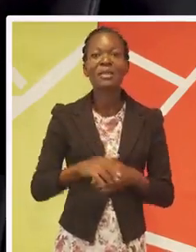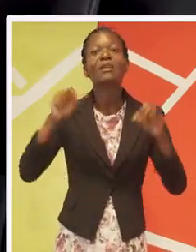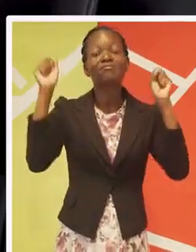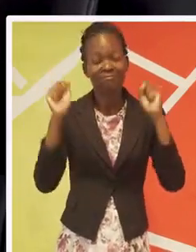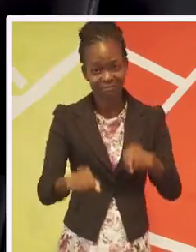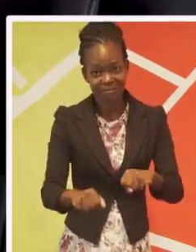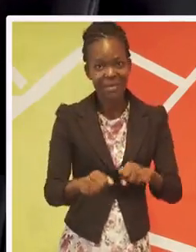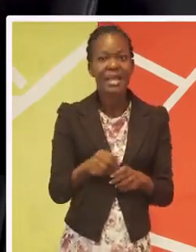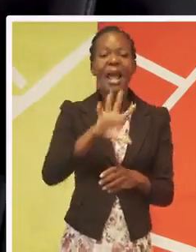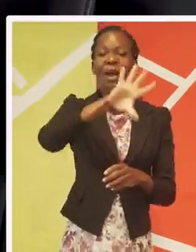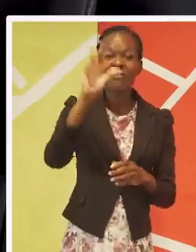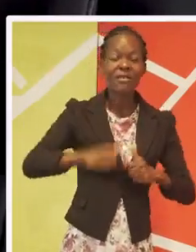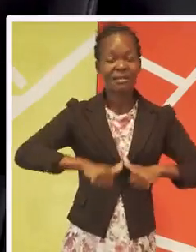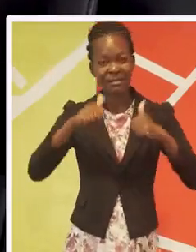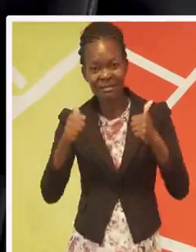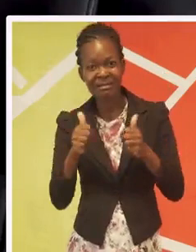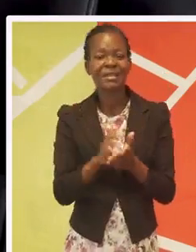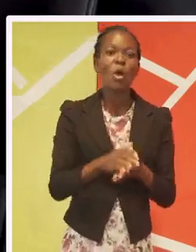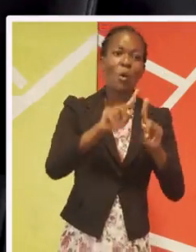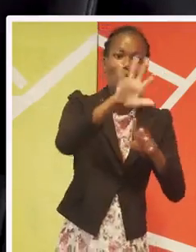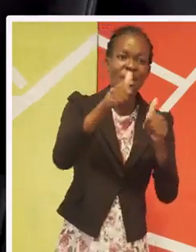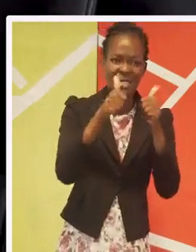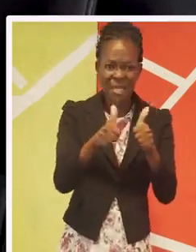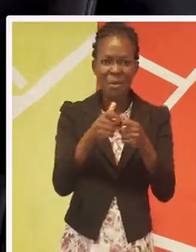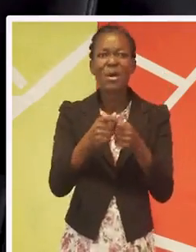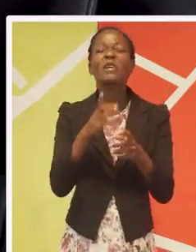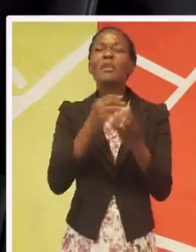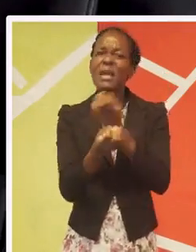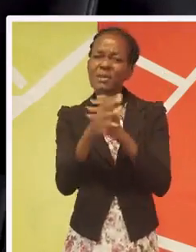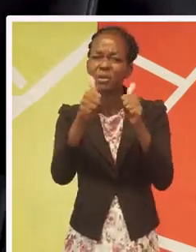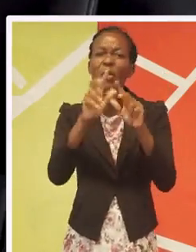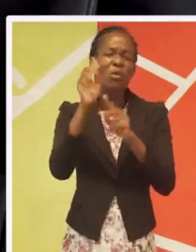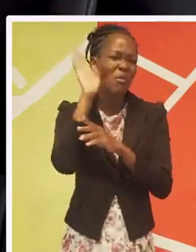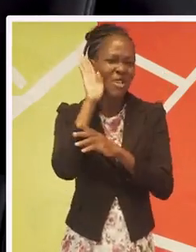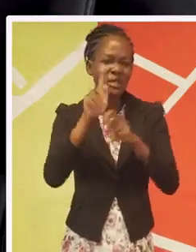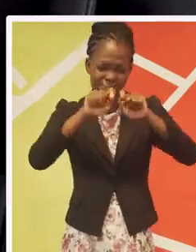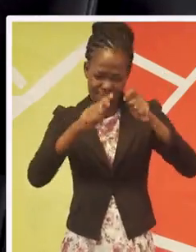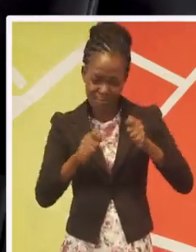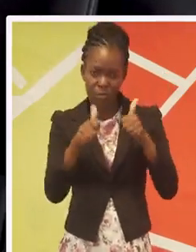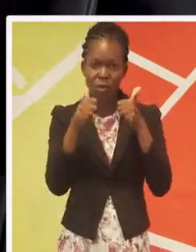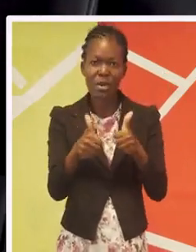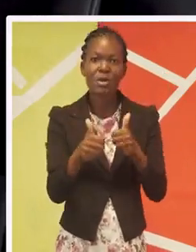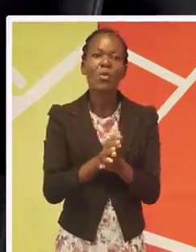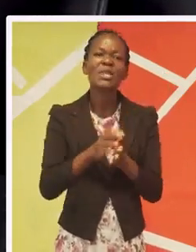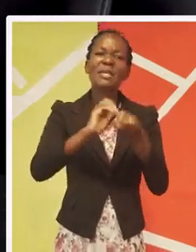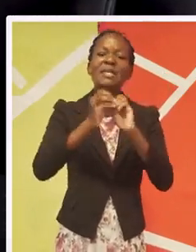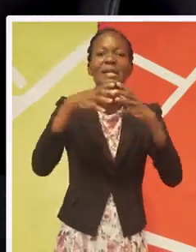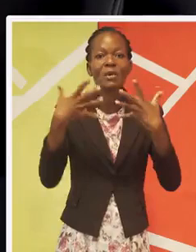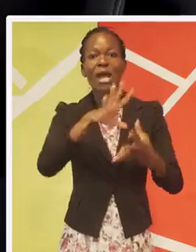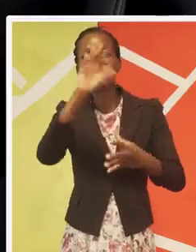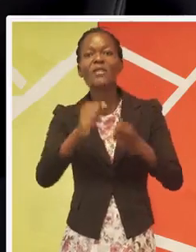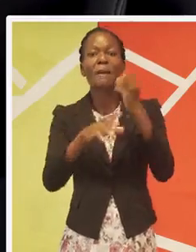very heavy and very complex, but I will try to simplify everything so that you can grasp the basic issues to do with